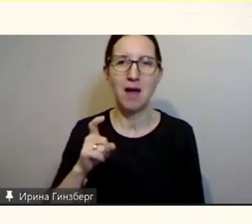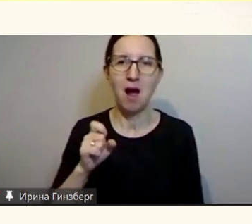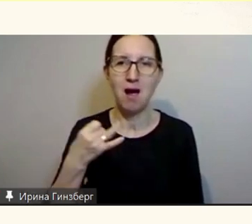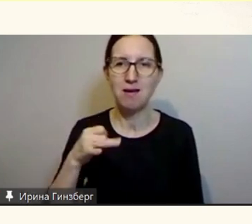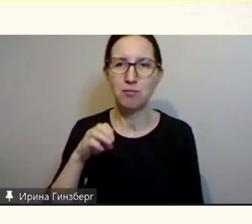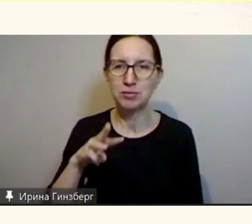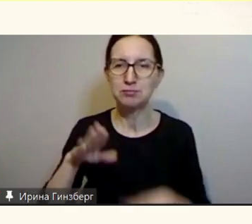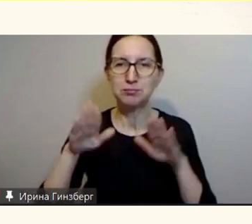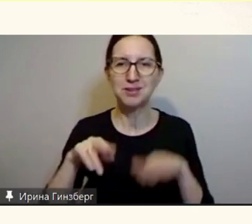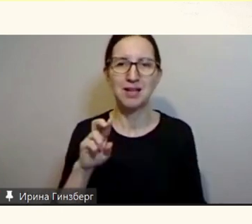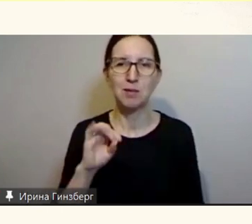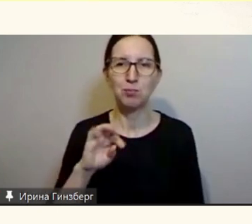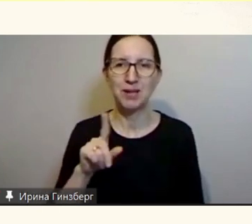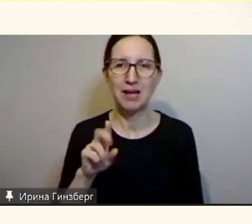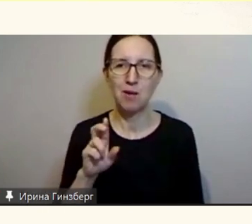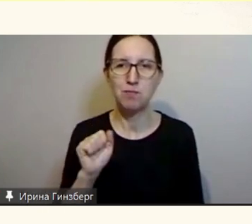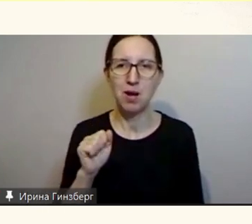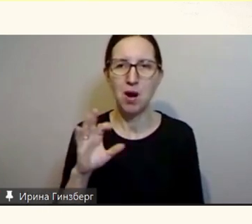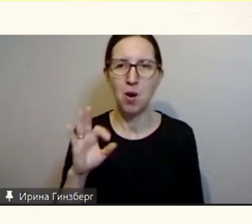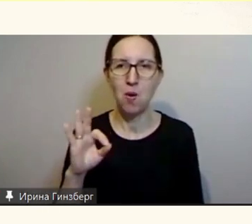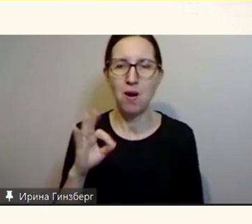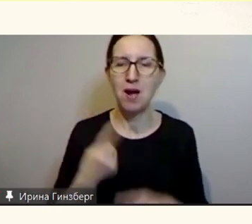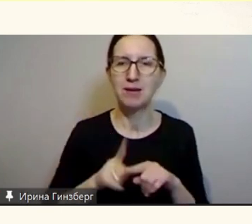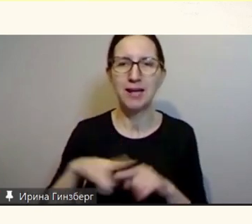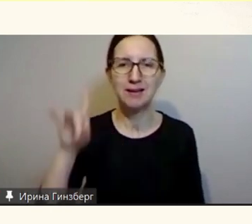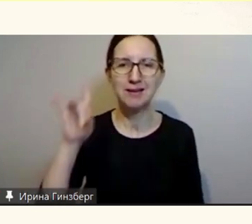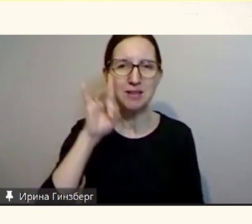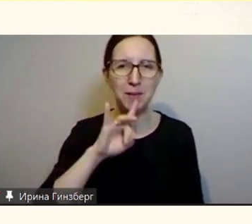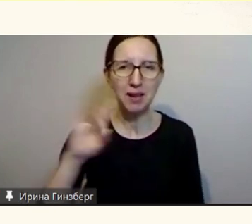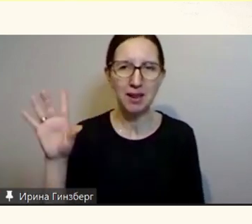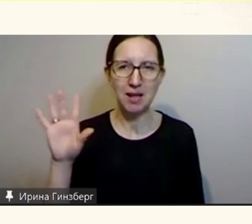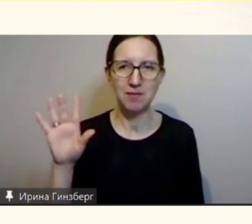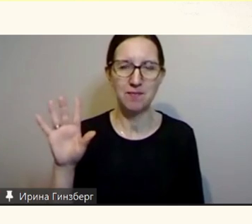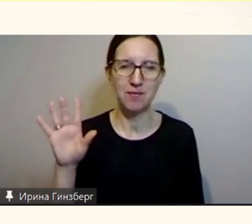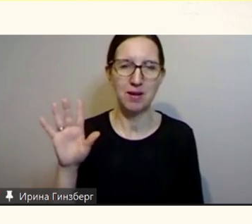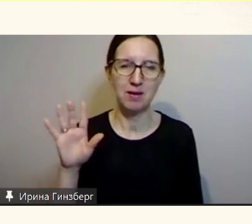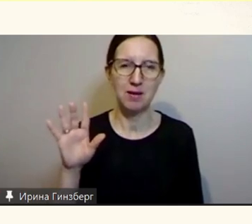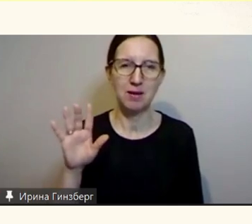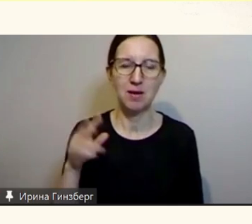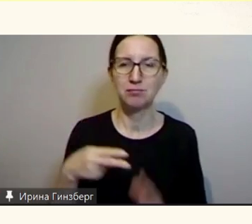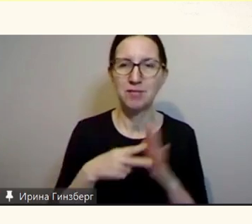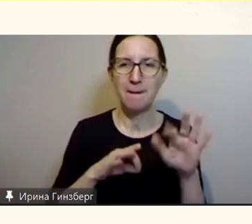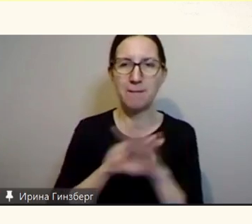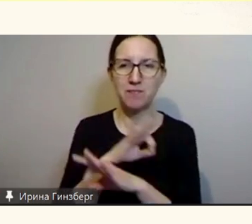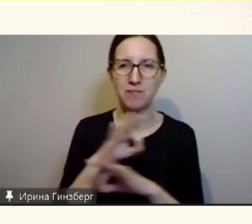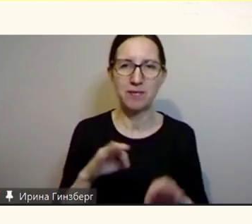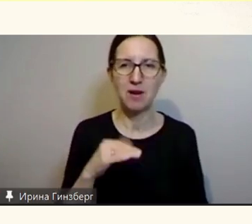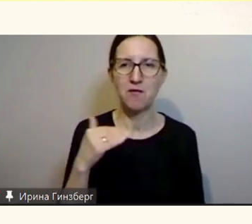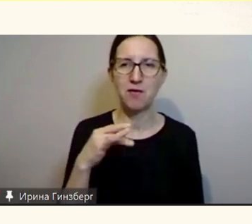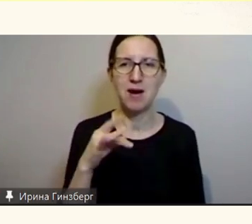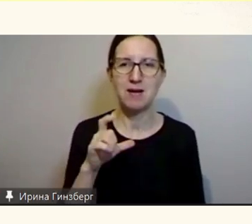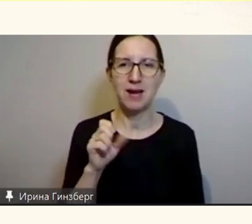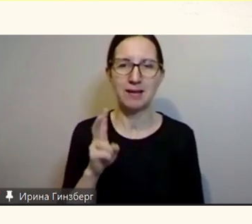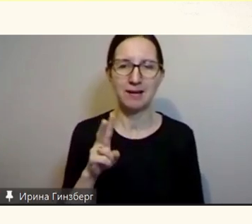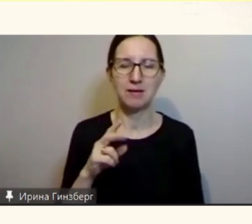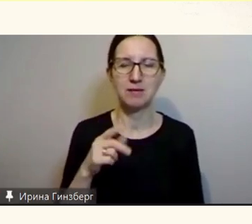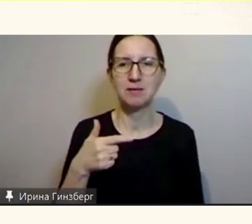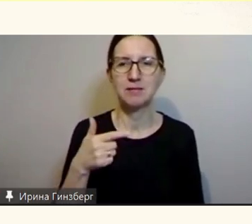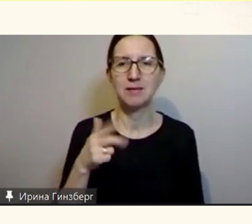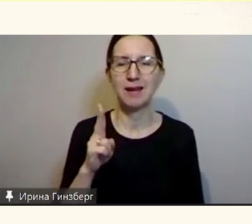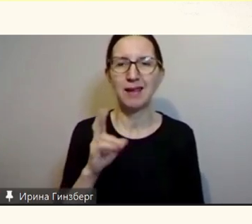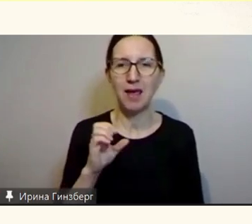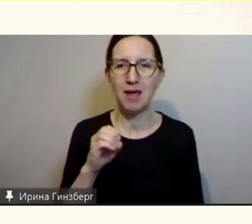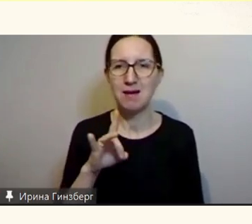Frank Gehry's very famous museum in Spain, but as you can see, there's no straight wall